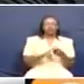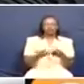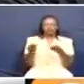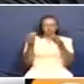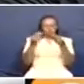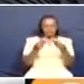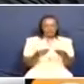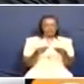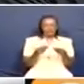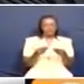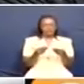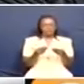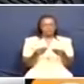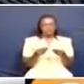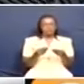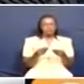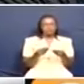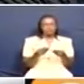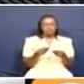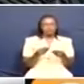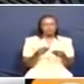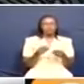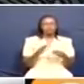substantive amicus brief